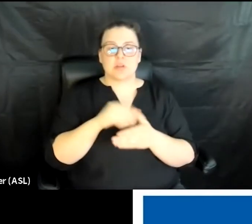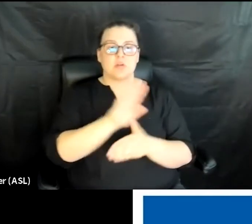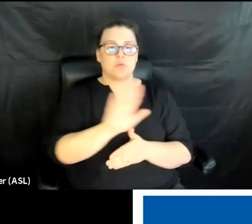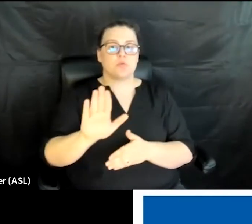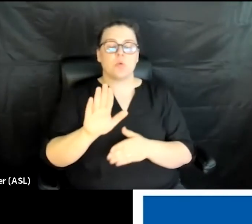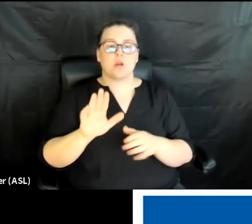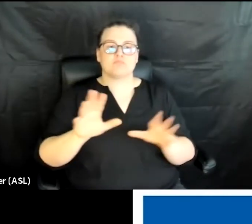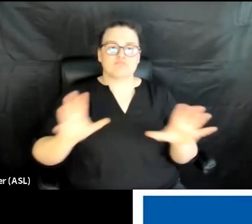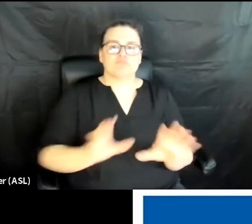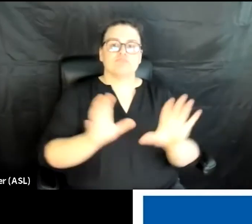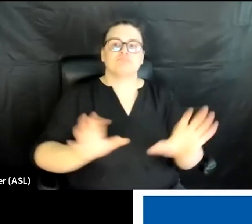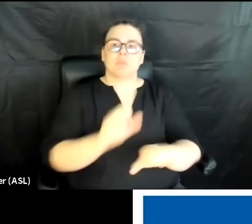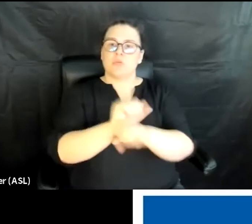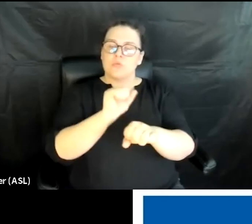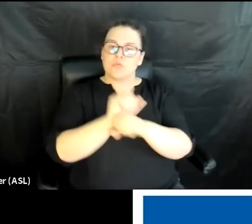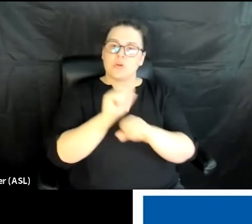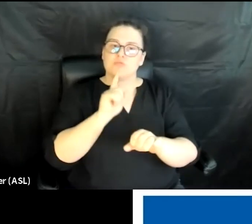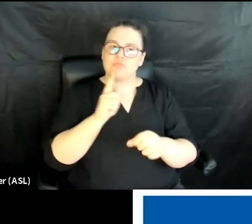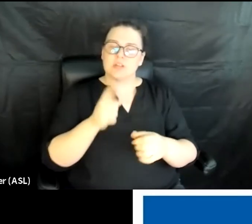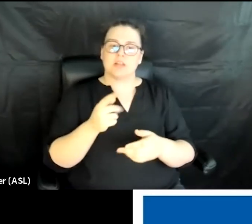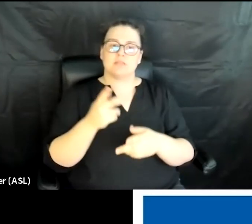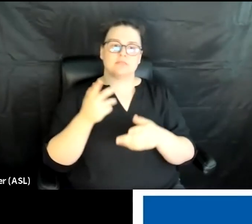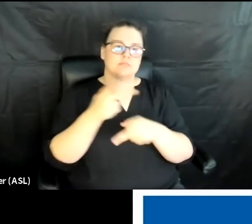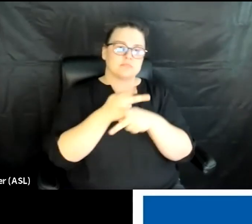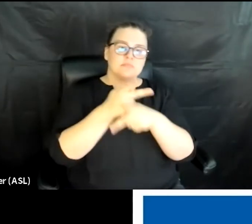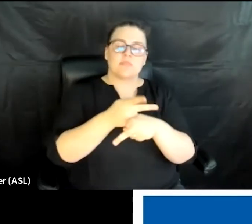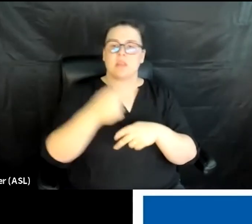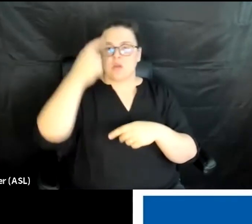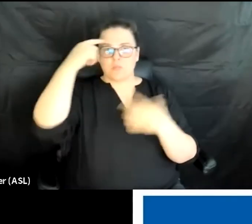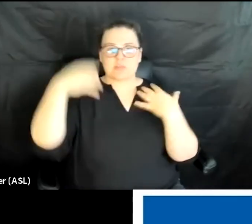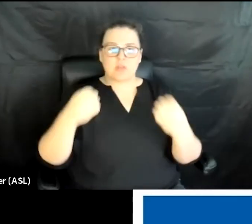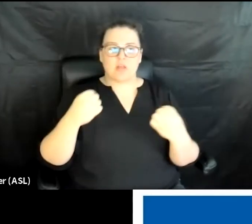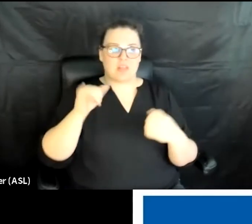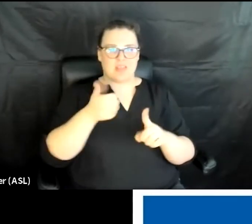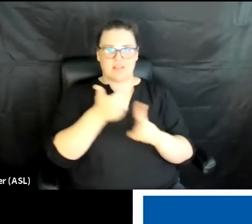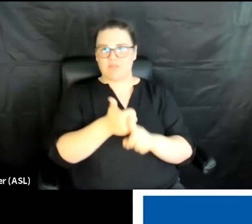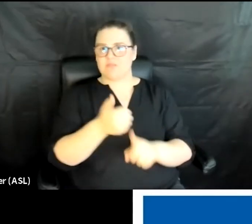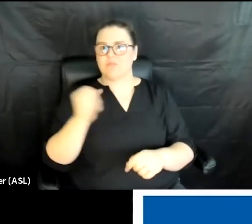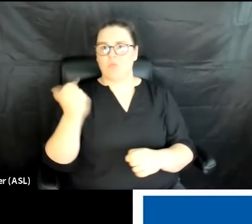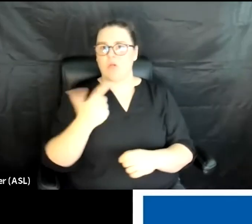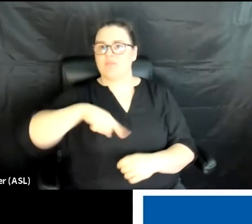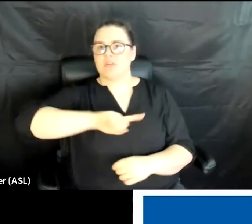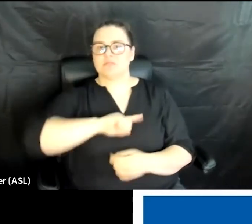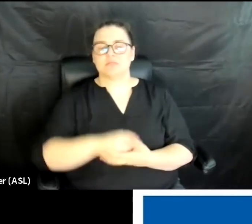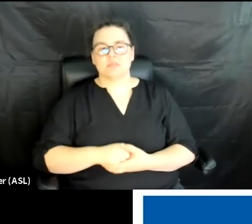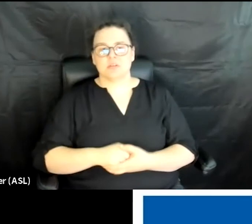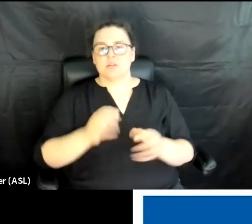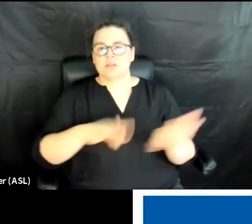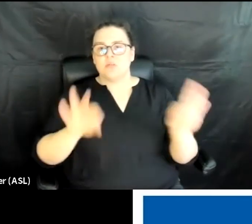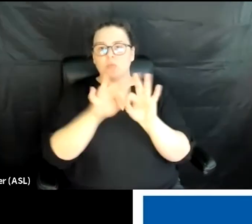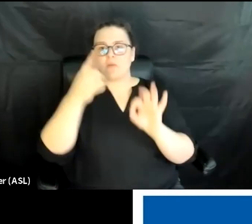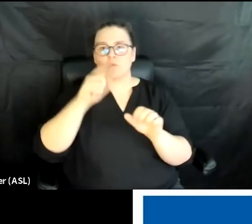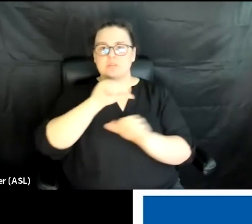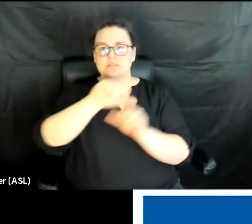health needs of workers are important to all of us, whatever role we're playing, and certainly important to society.